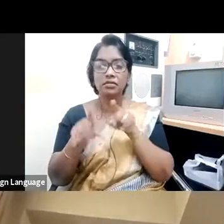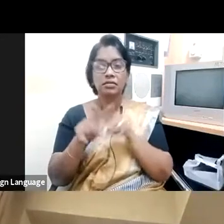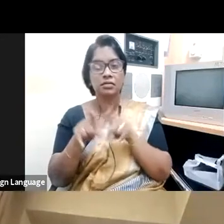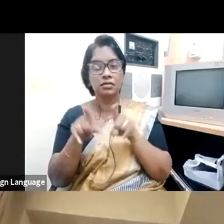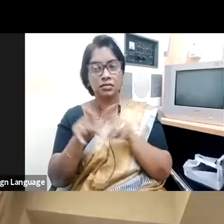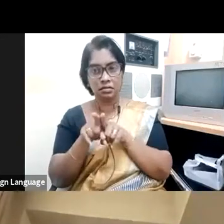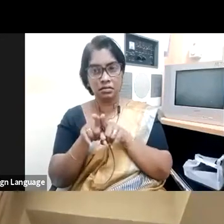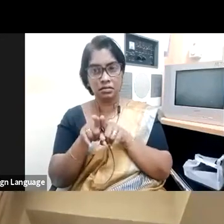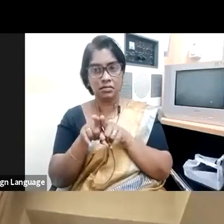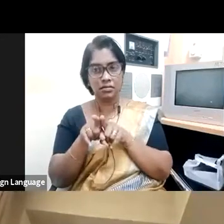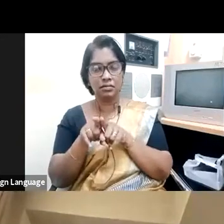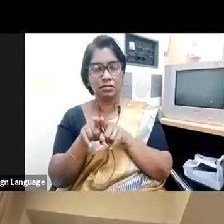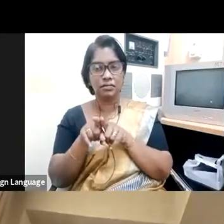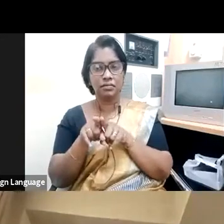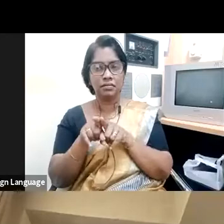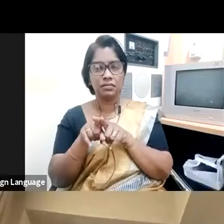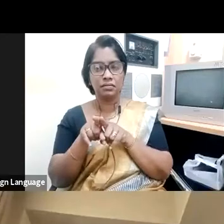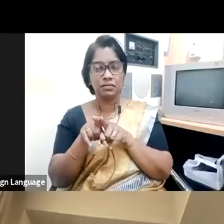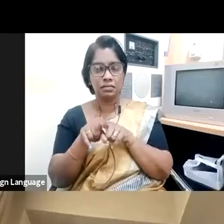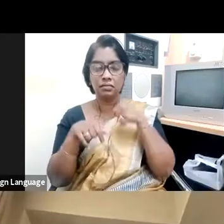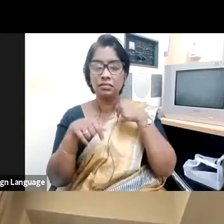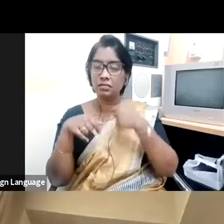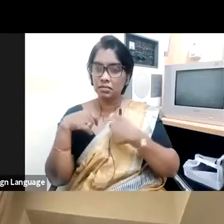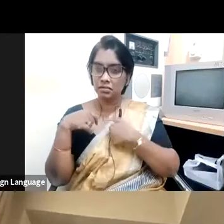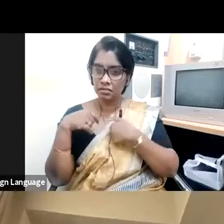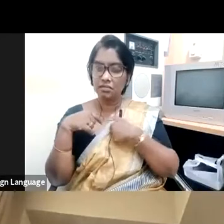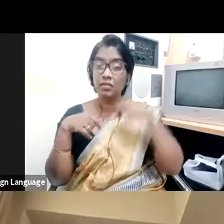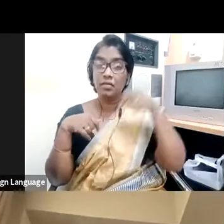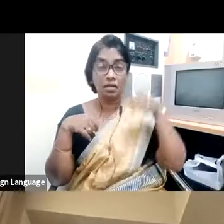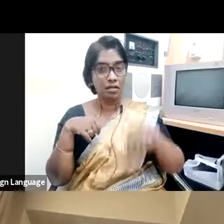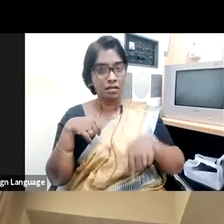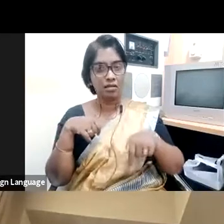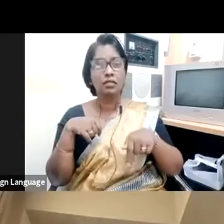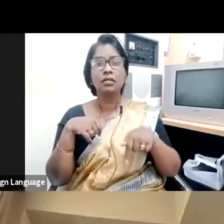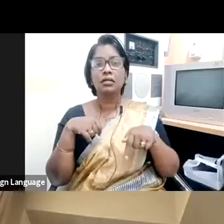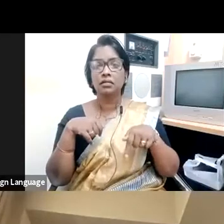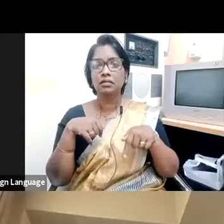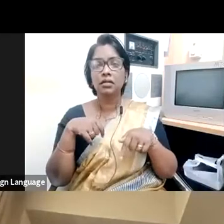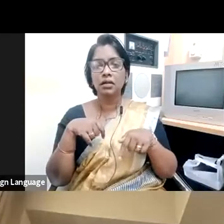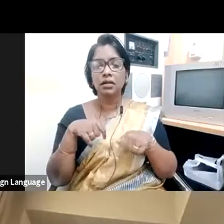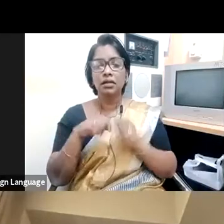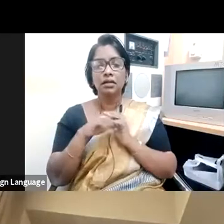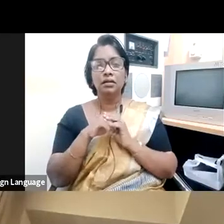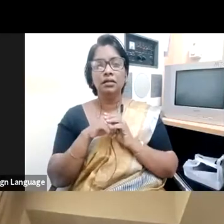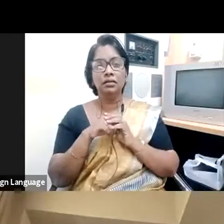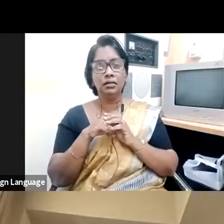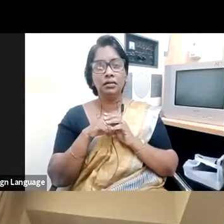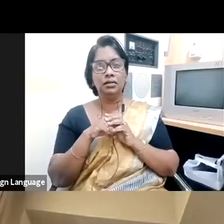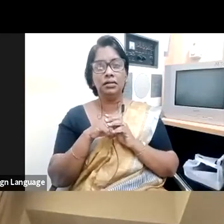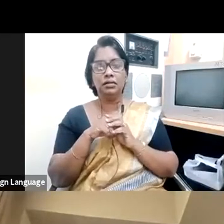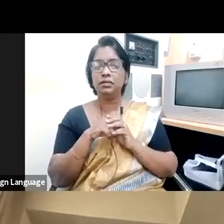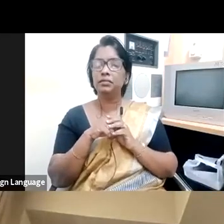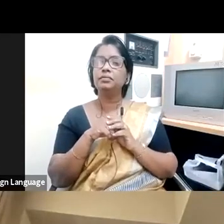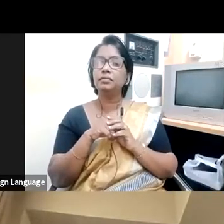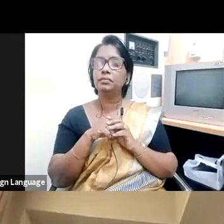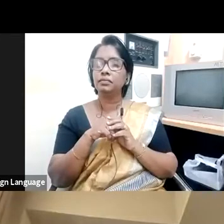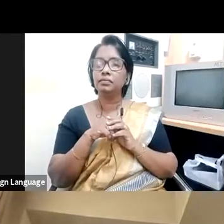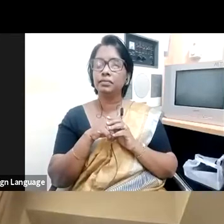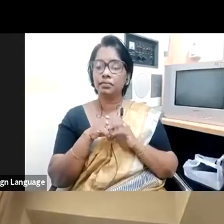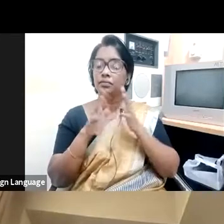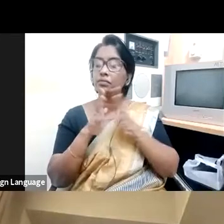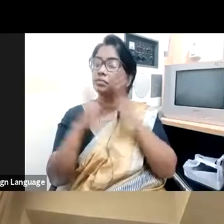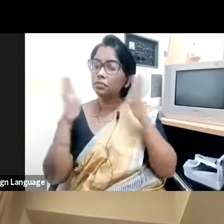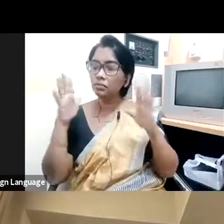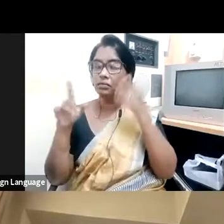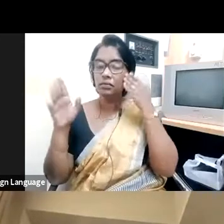let me just remind that still today, only 4% of the global R&D is really dedicated to innovate in this area, and many companies are